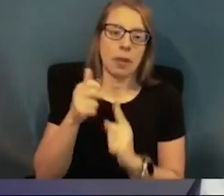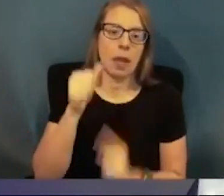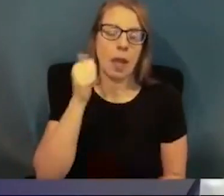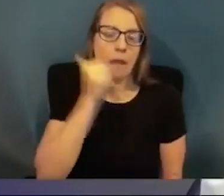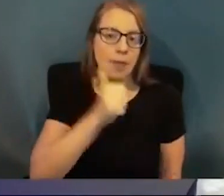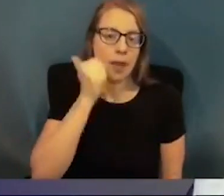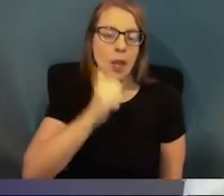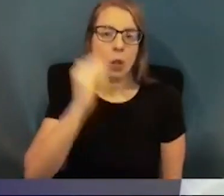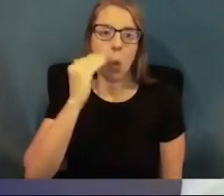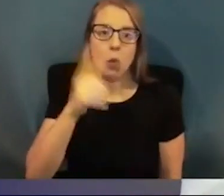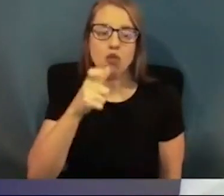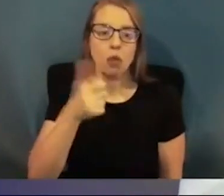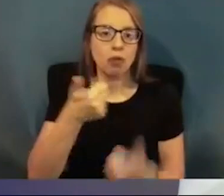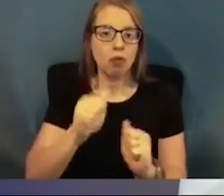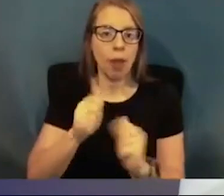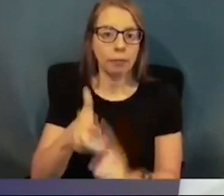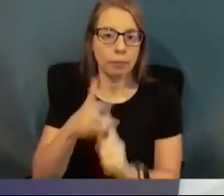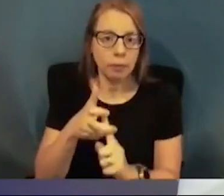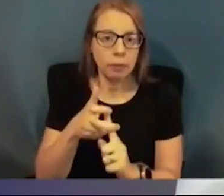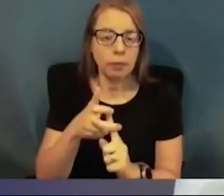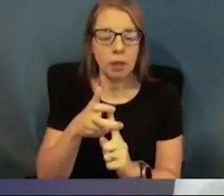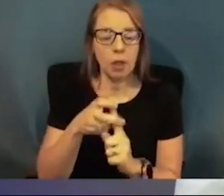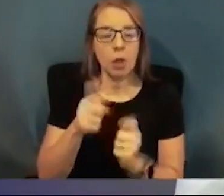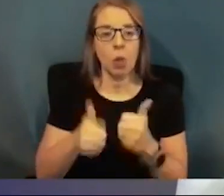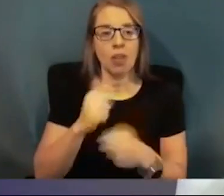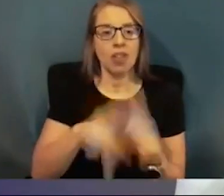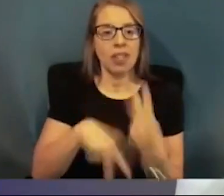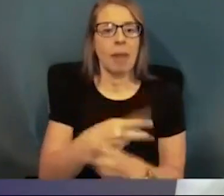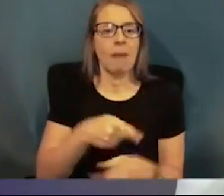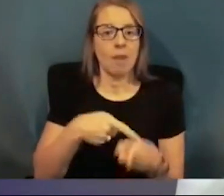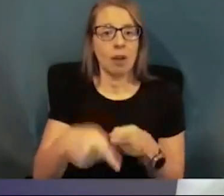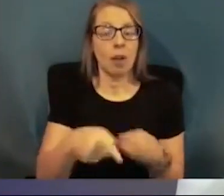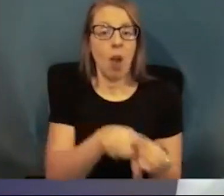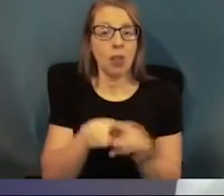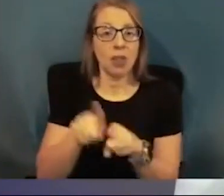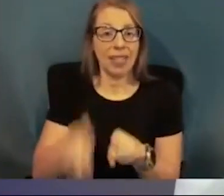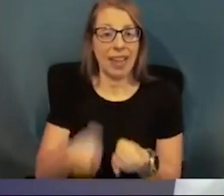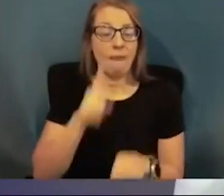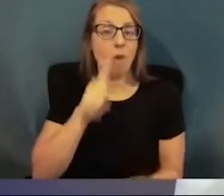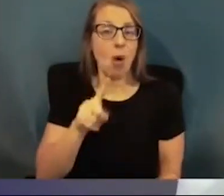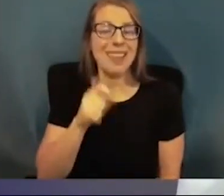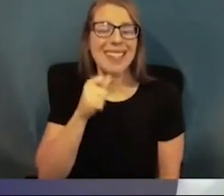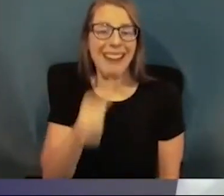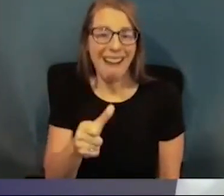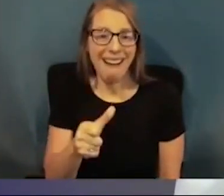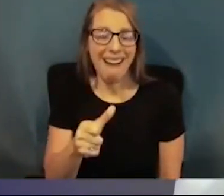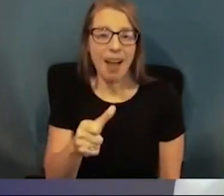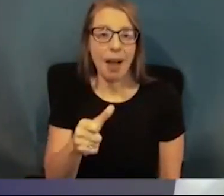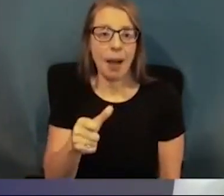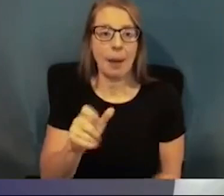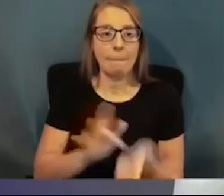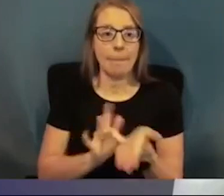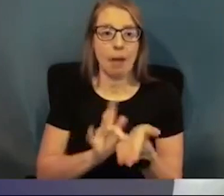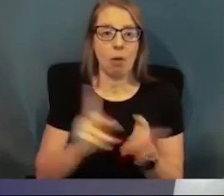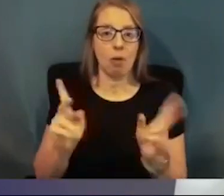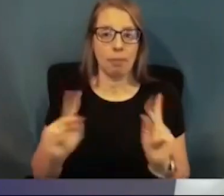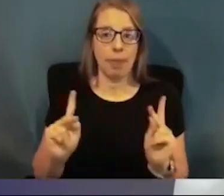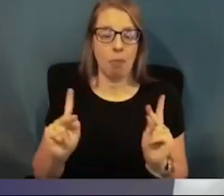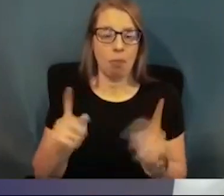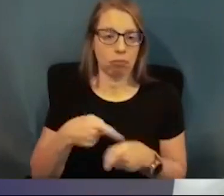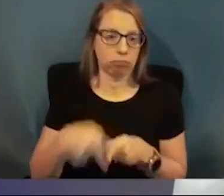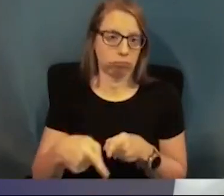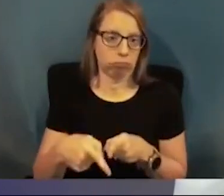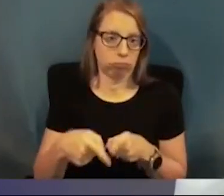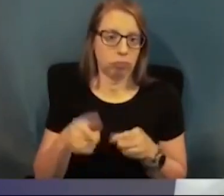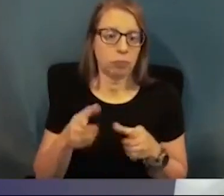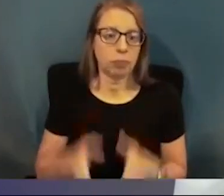trying to get, what types of professionals. We even have need for non-medical people. One of the things that we've